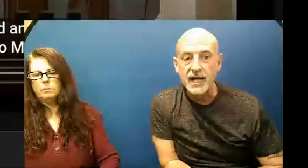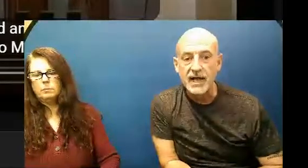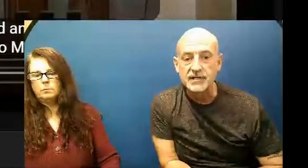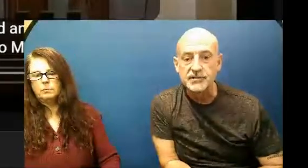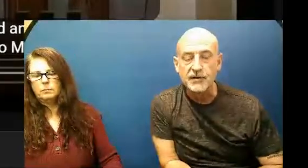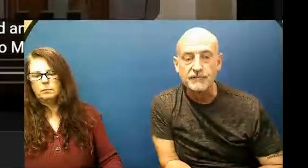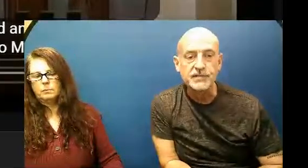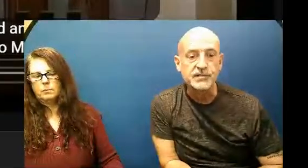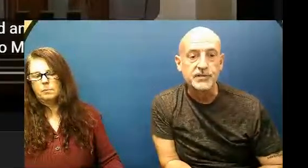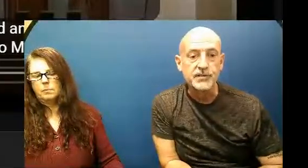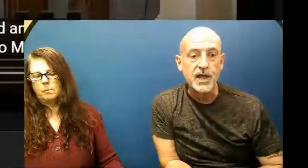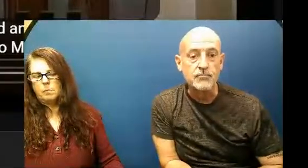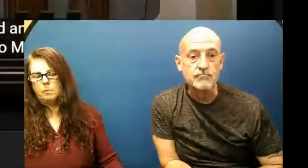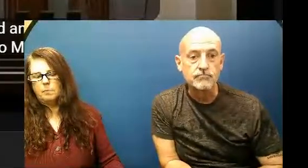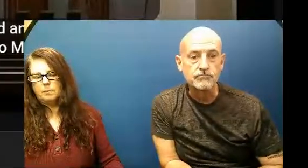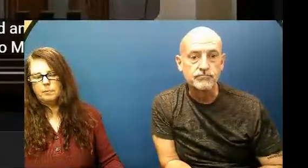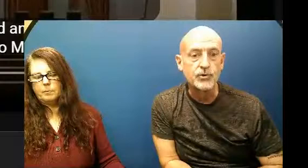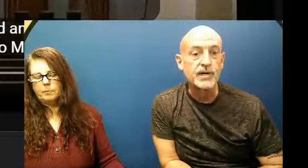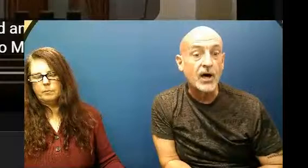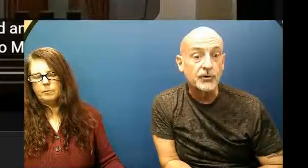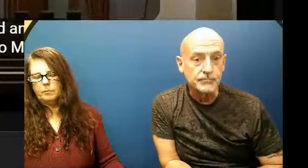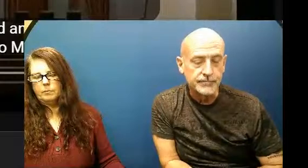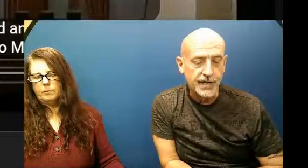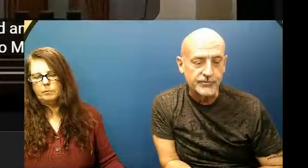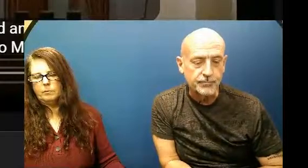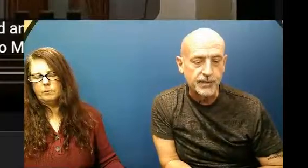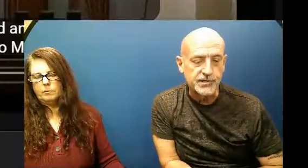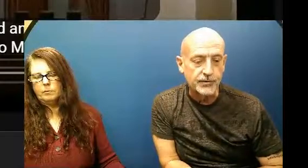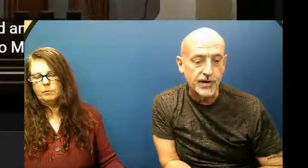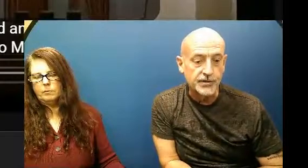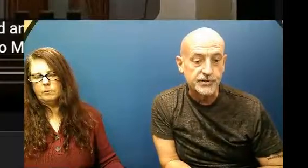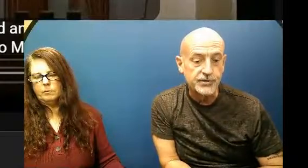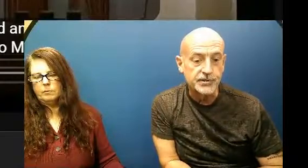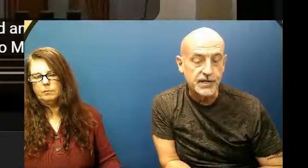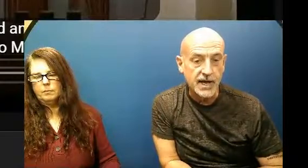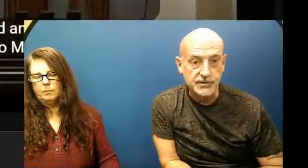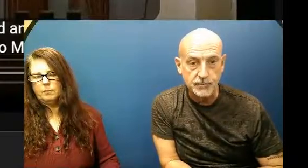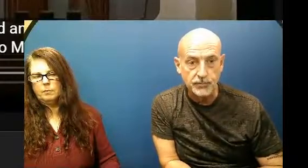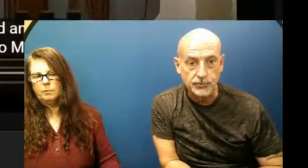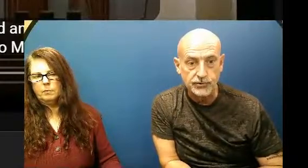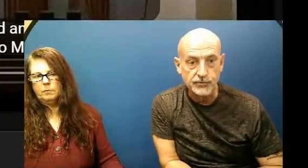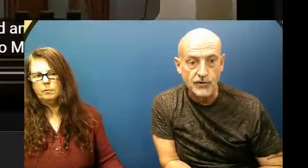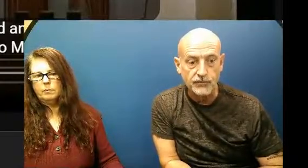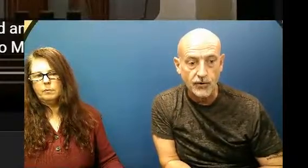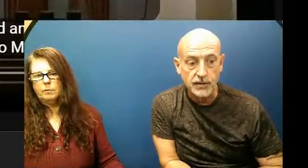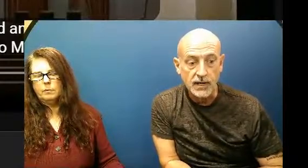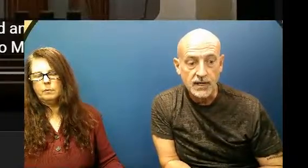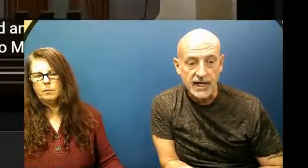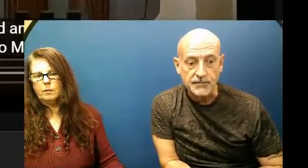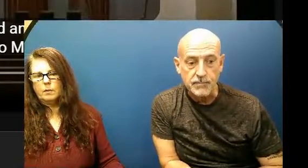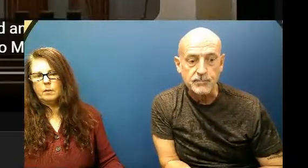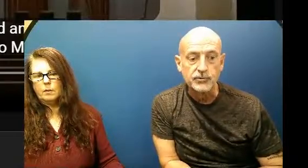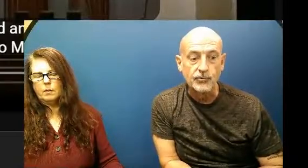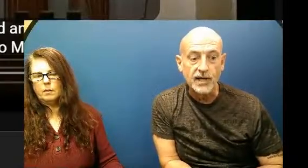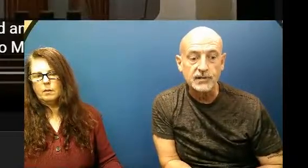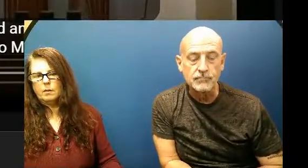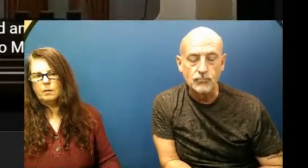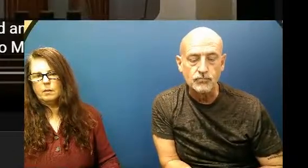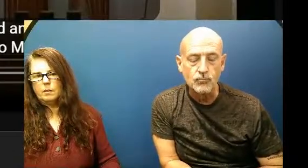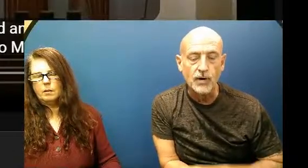that. And instead of fixing it, they threw it out and replaced it with a constitution and asked the people to vote for it. And the